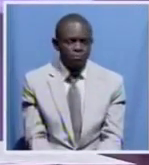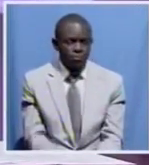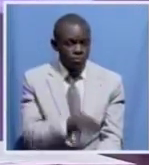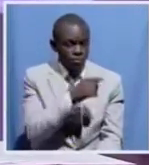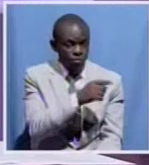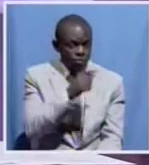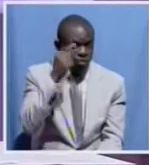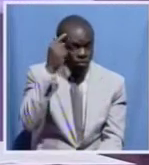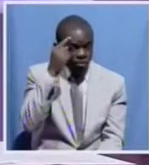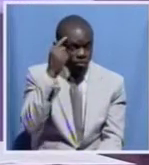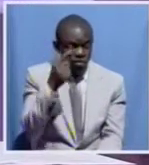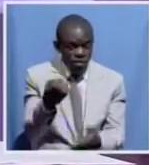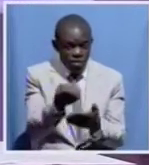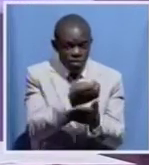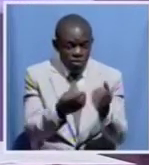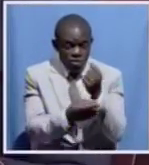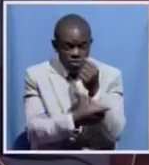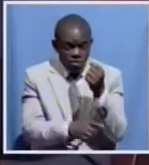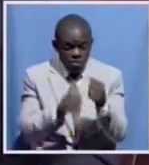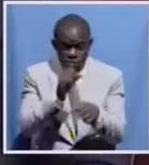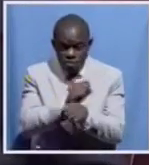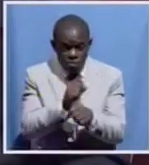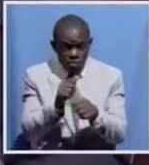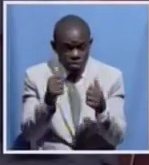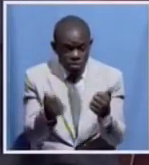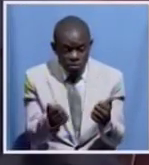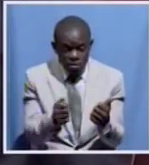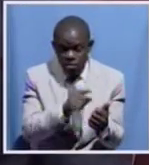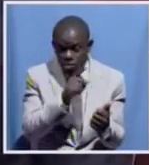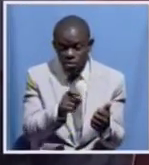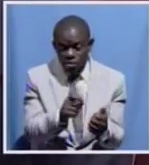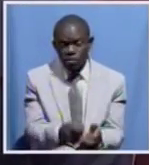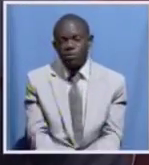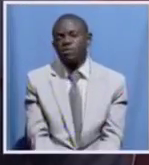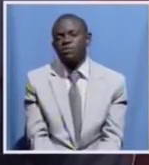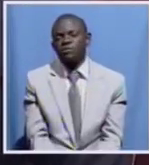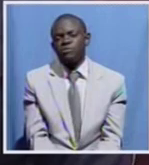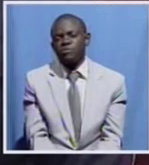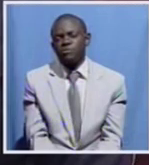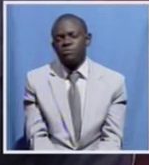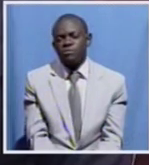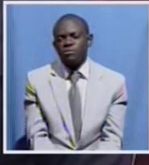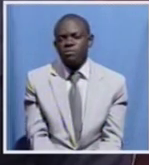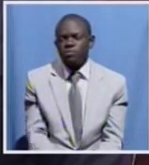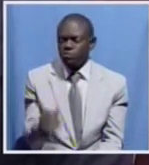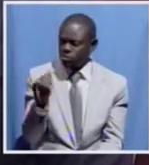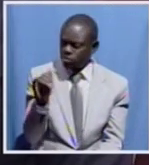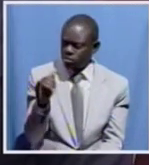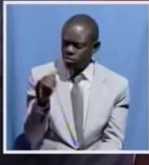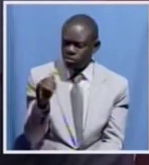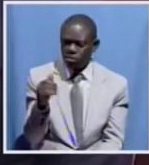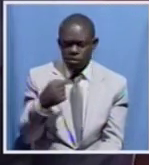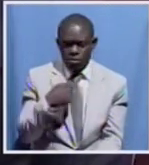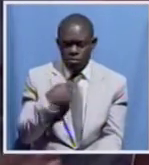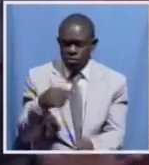say it's now working? It's bearing fruit? I think I would say that it is. I will give you